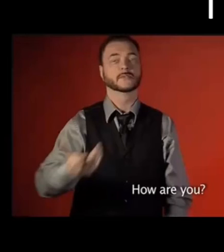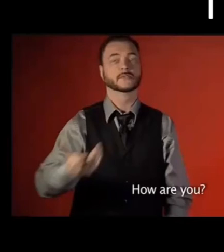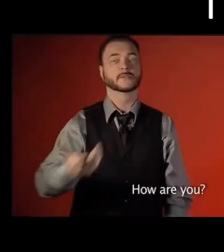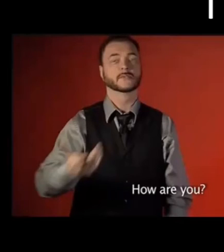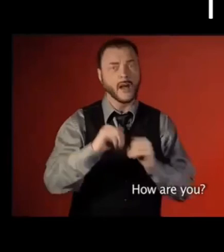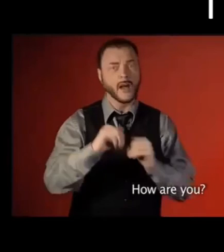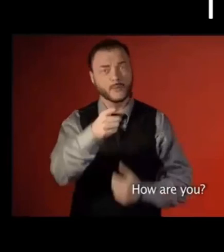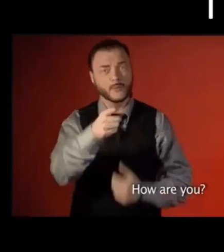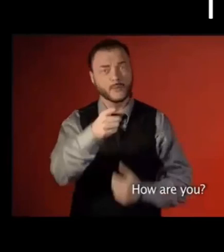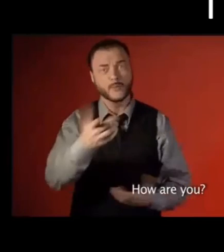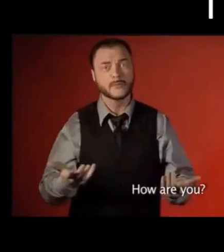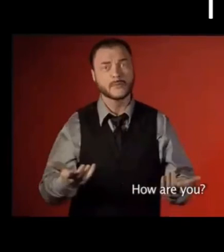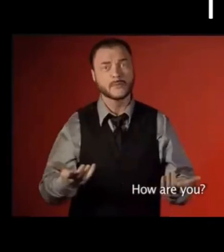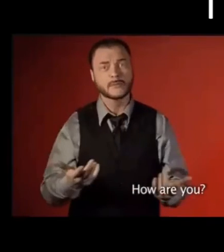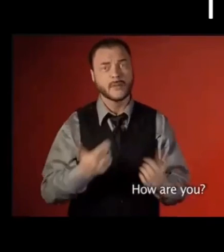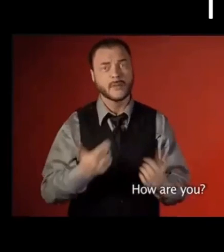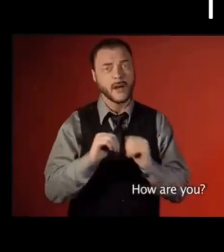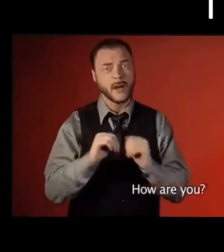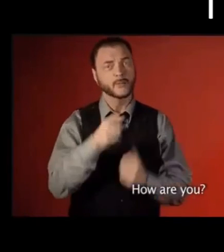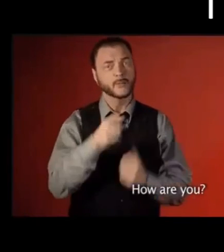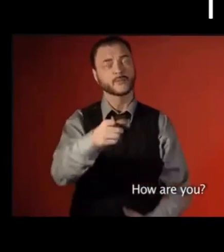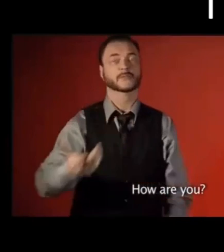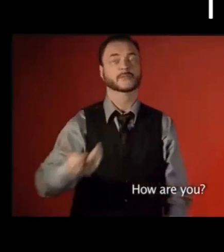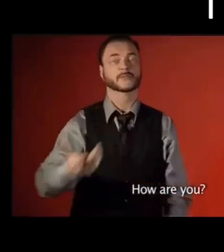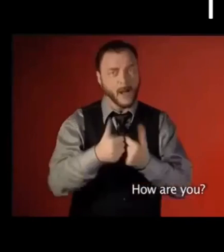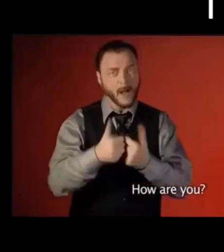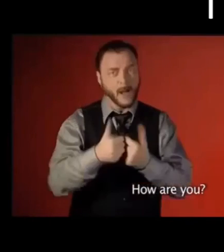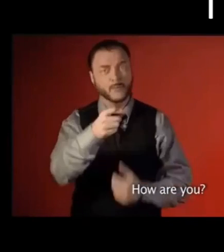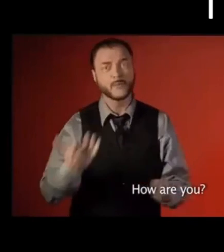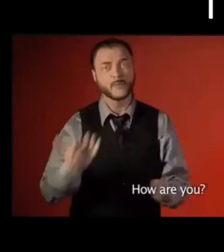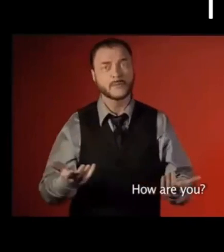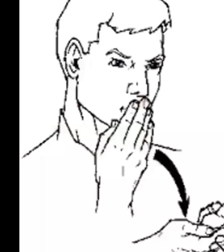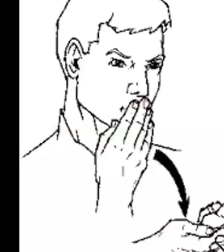Okay. See that in the gift. Yeah.